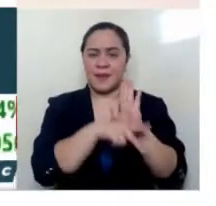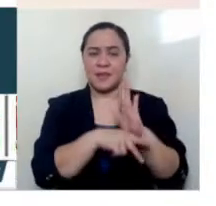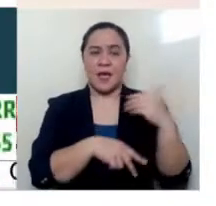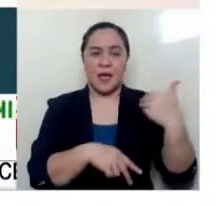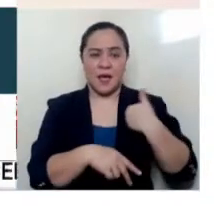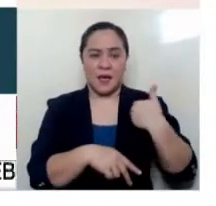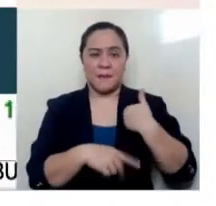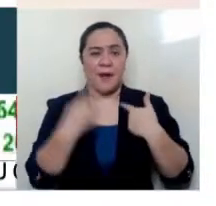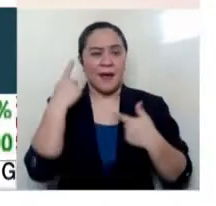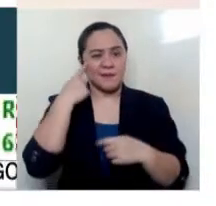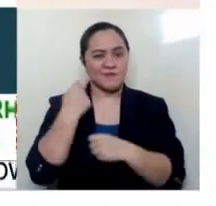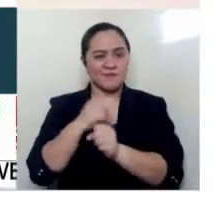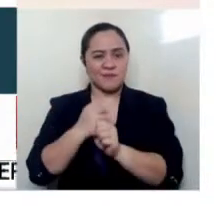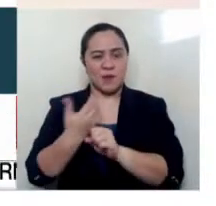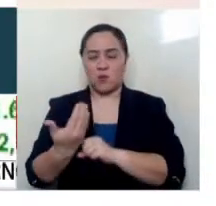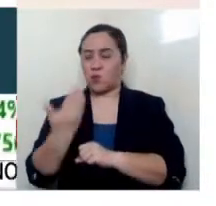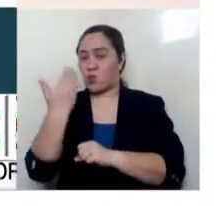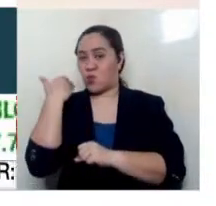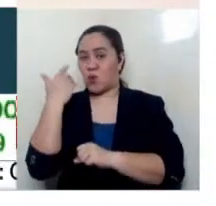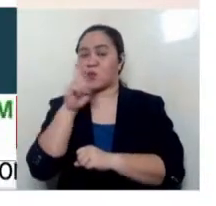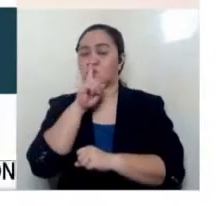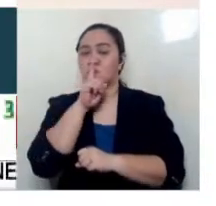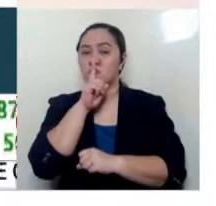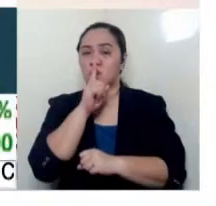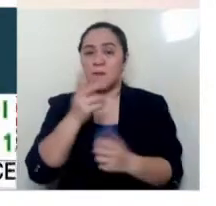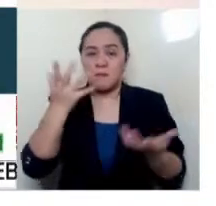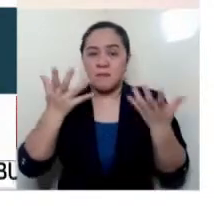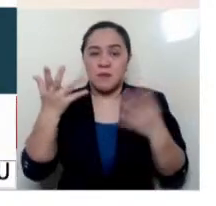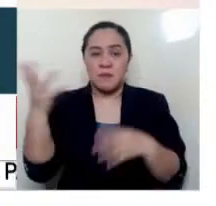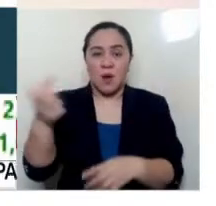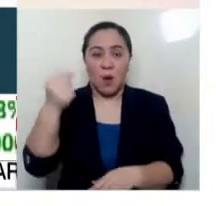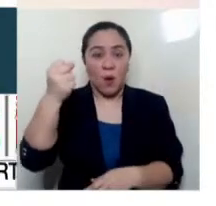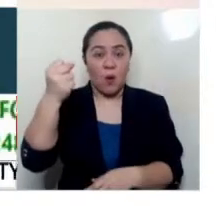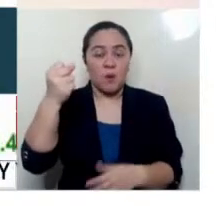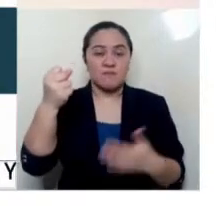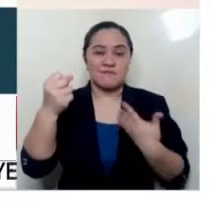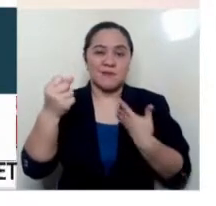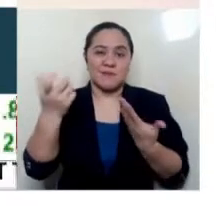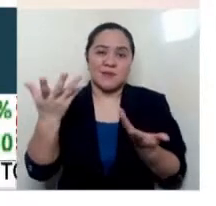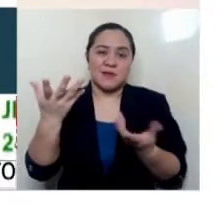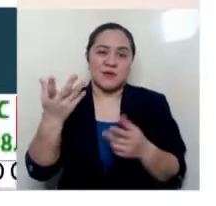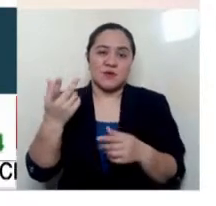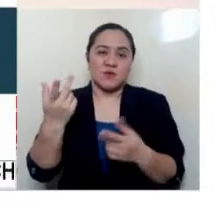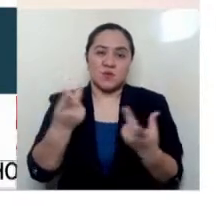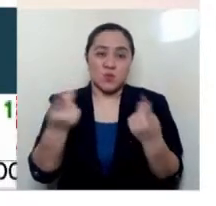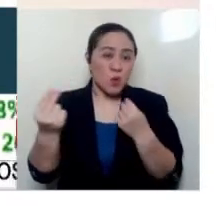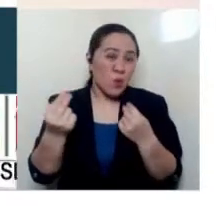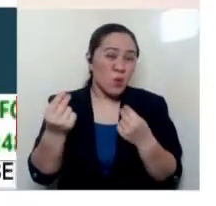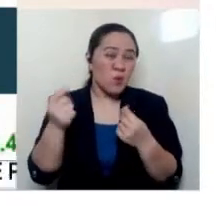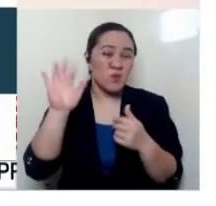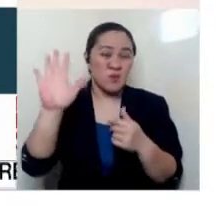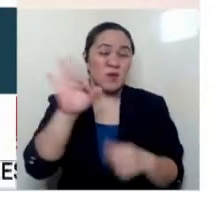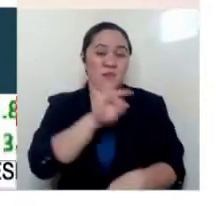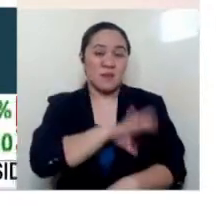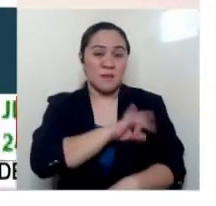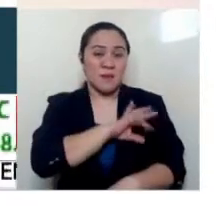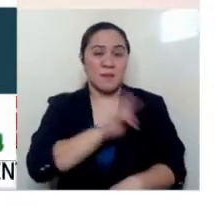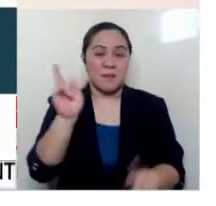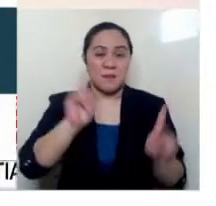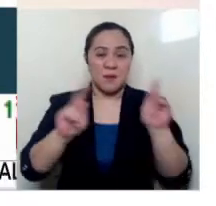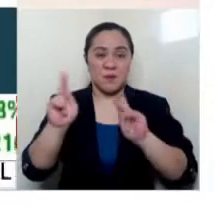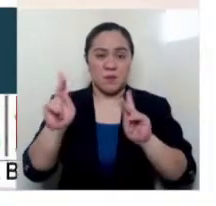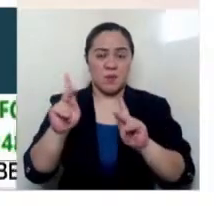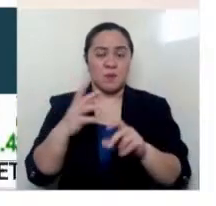I don't think that they should be holding these benefits that people deserve to